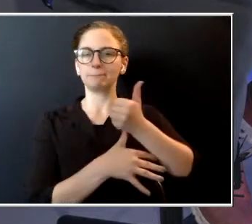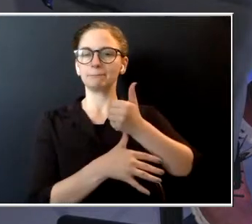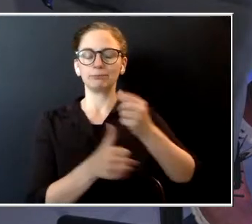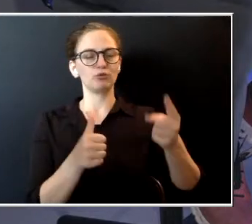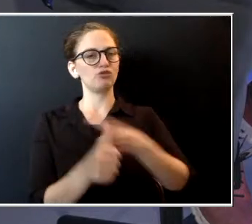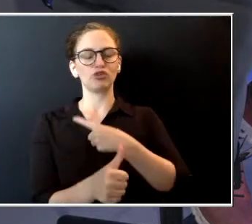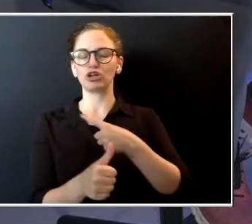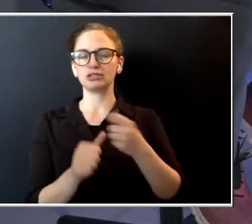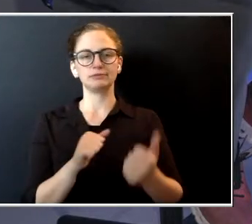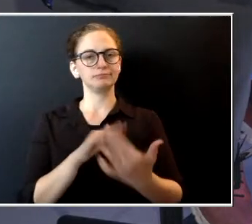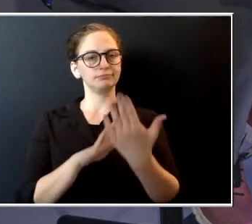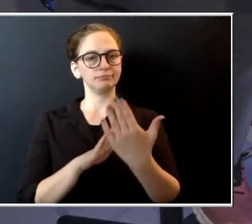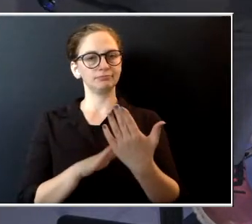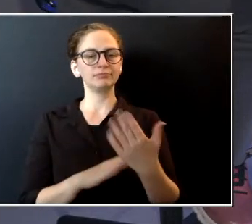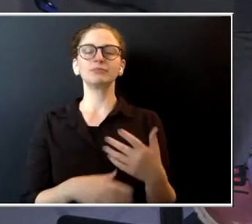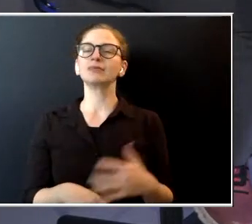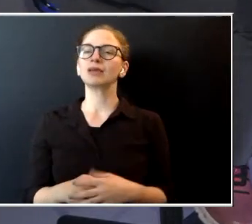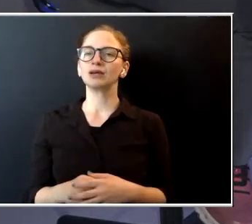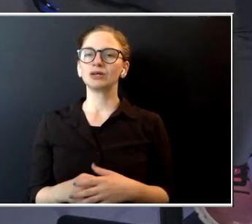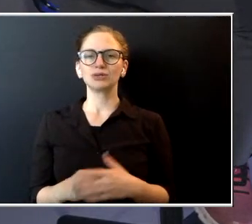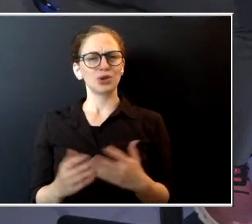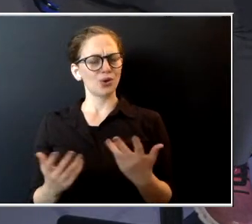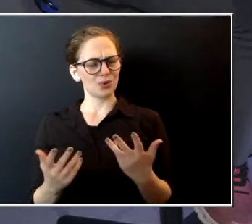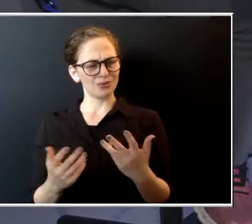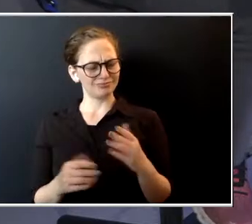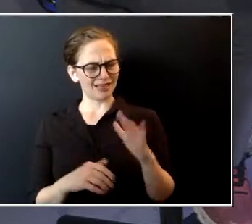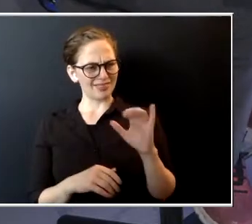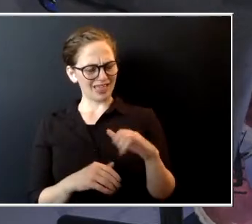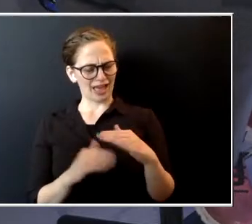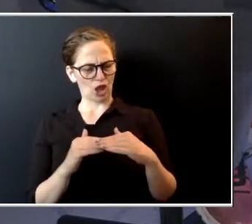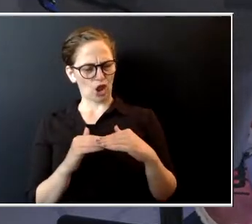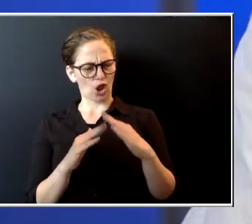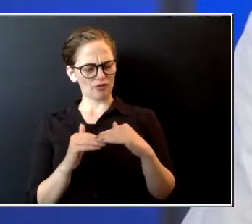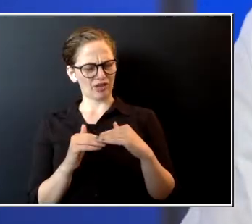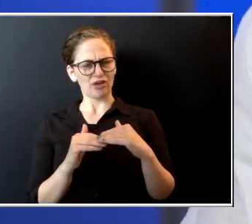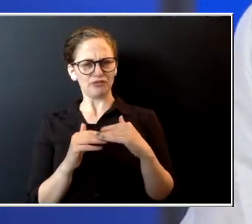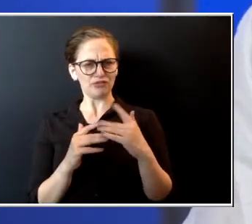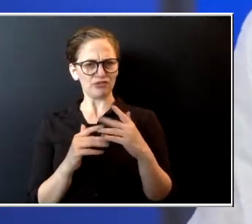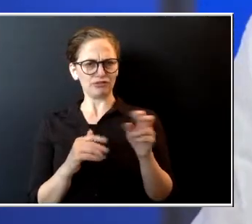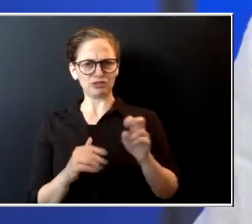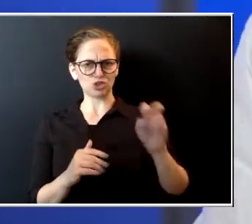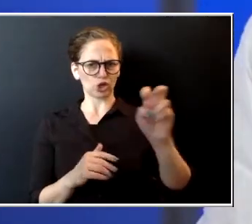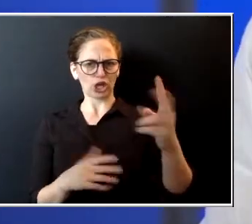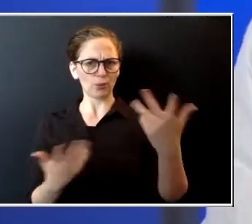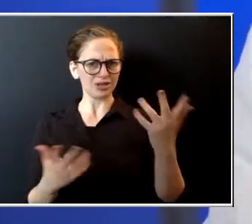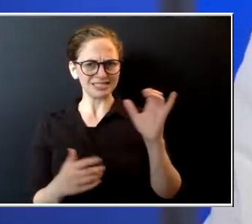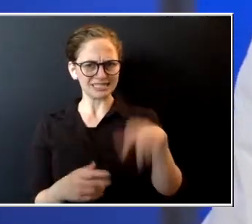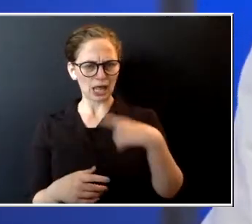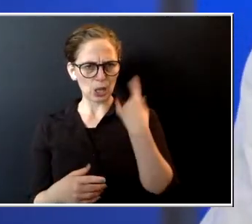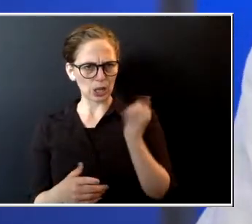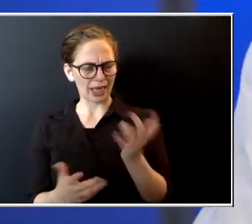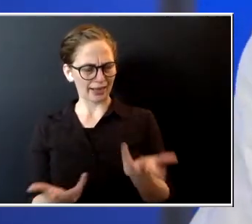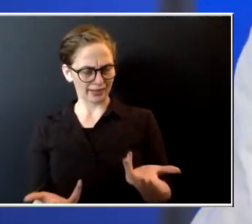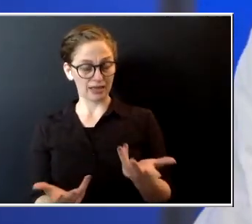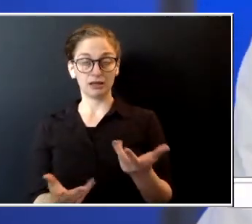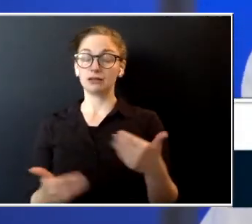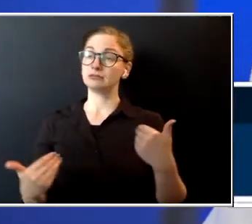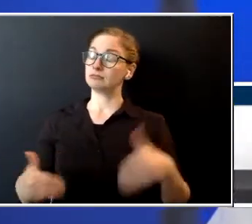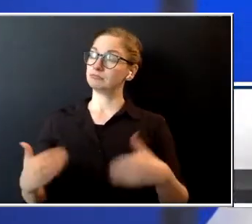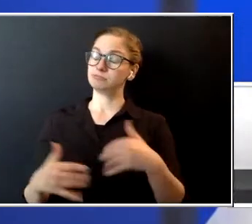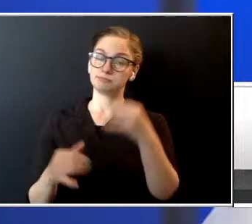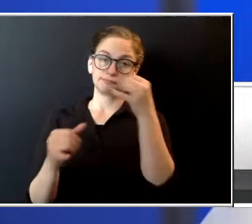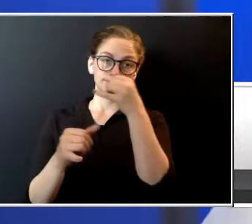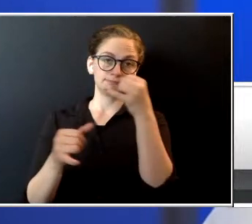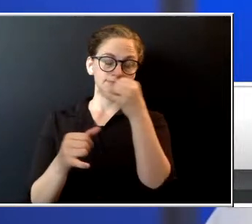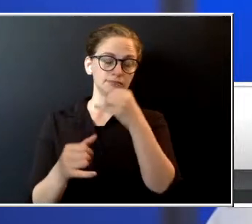progress. How far has this heart valve thing come? Extremely far. So, and we've been fortunate at KU. We were involved with some of the